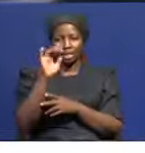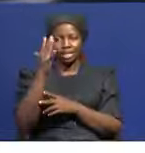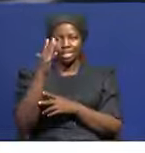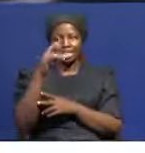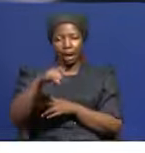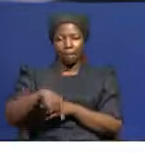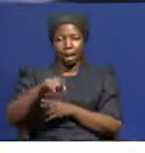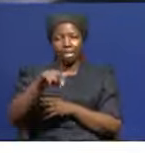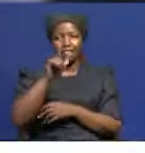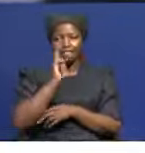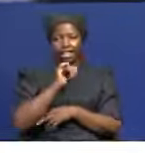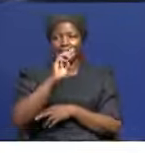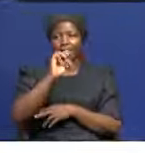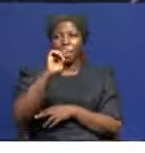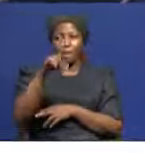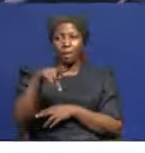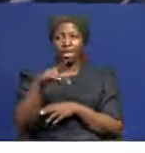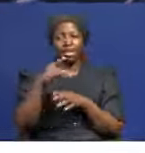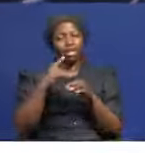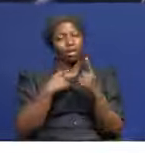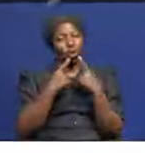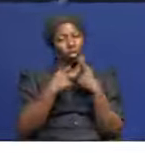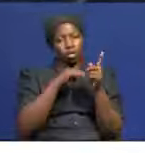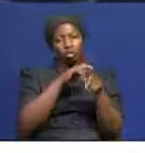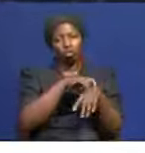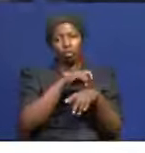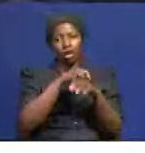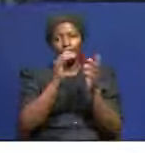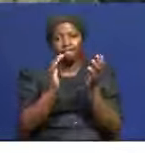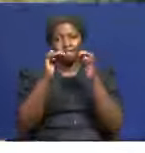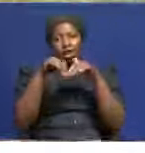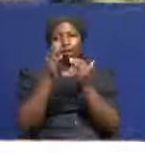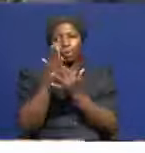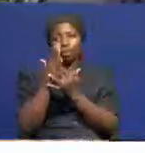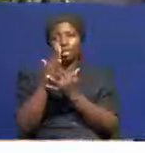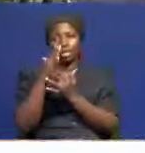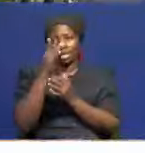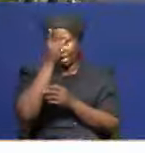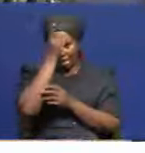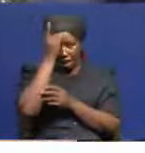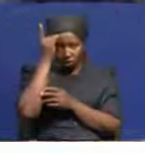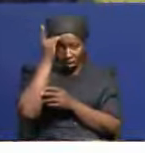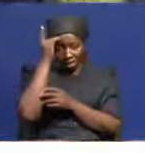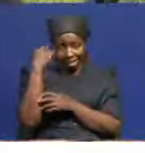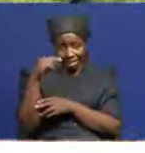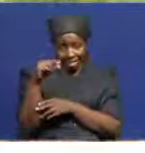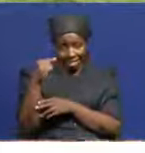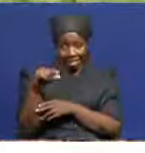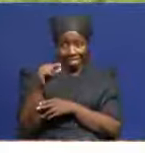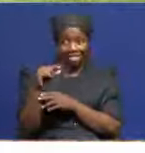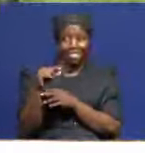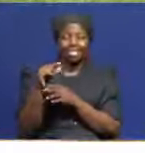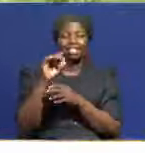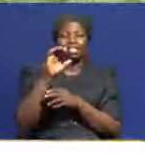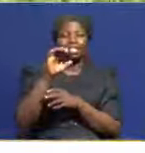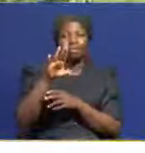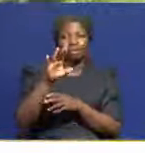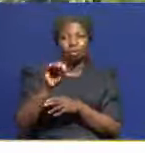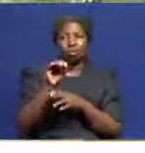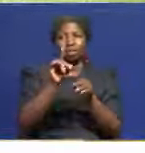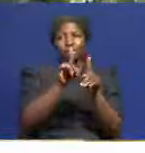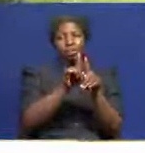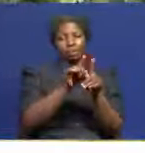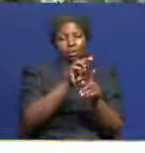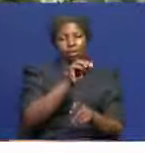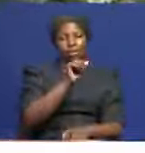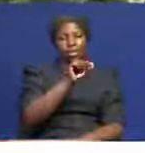The legislator made the remarks during an event between Dagoretti Greeners, a community-based organization, and Magnet